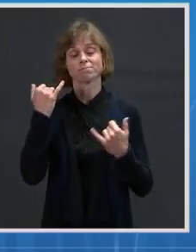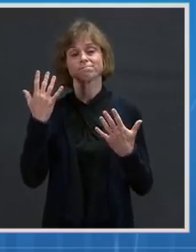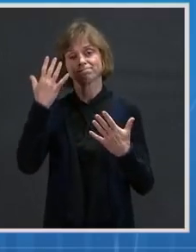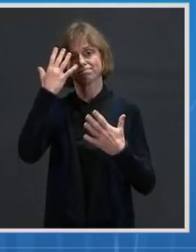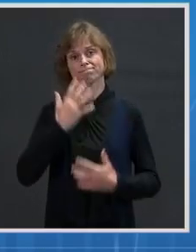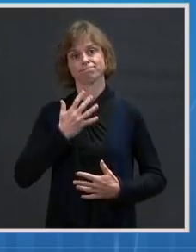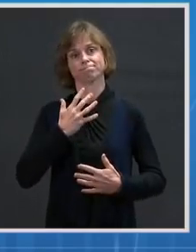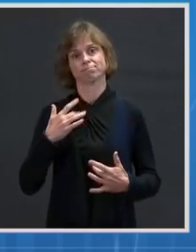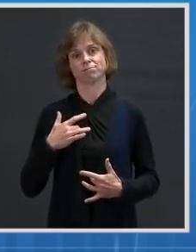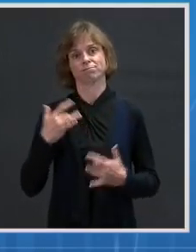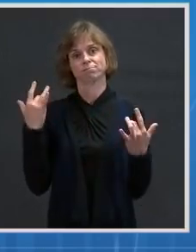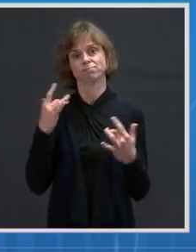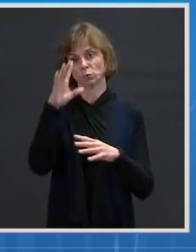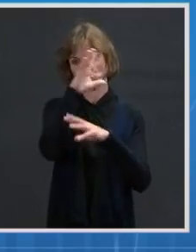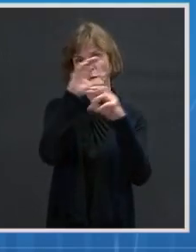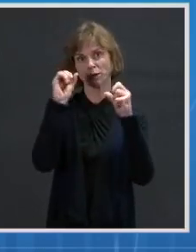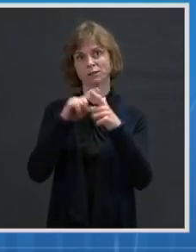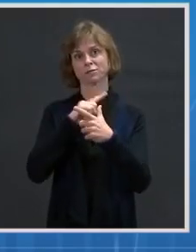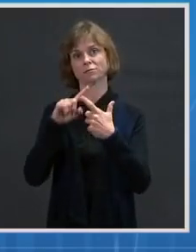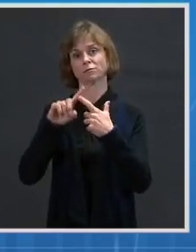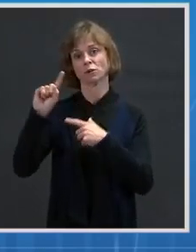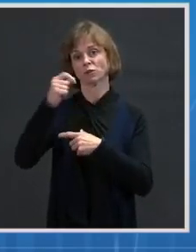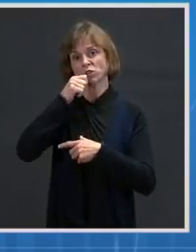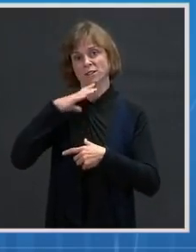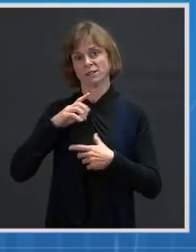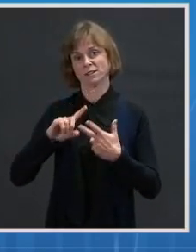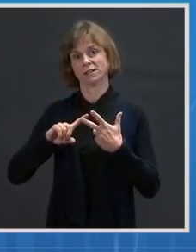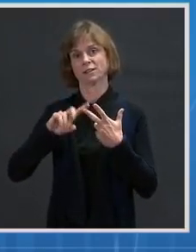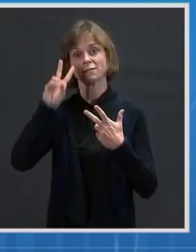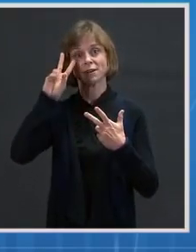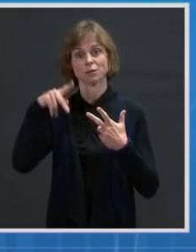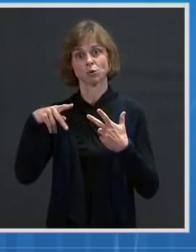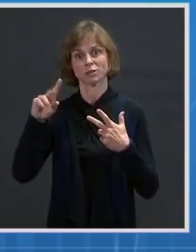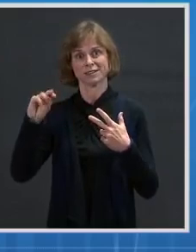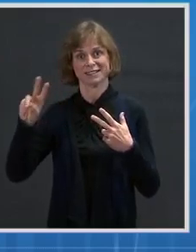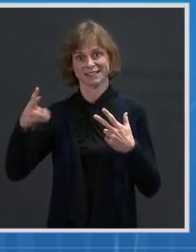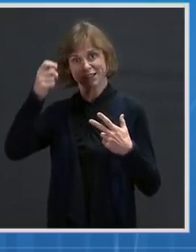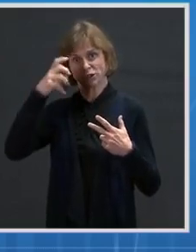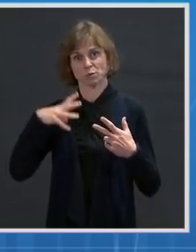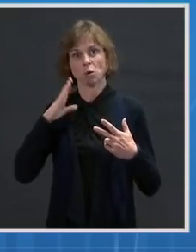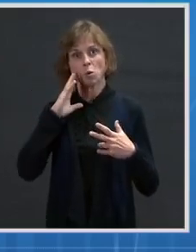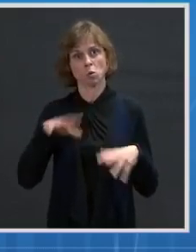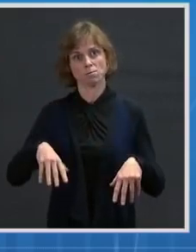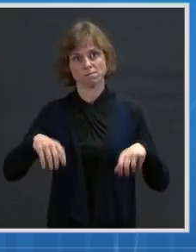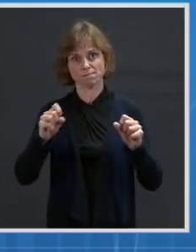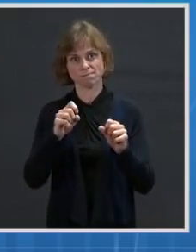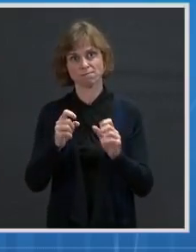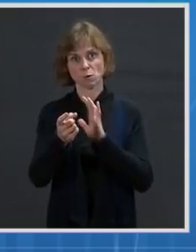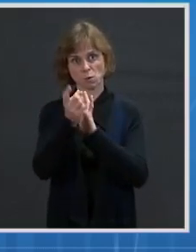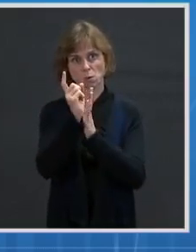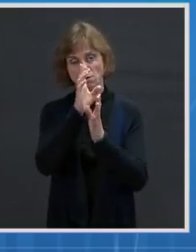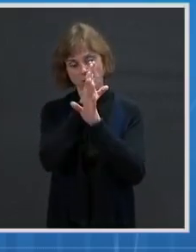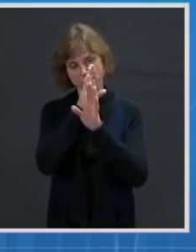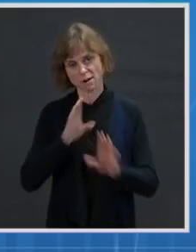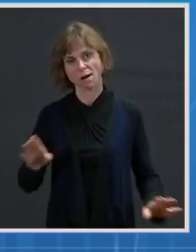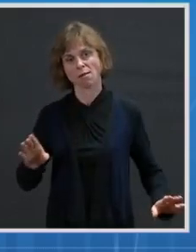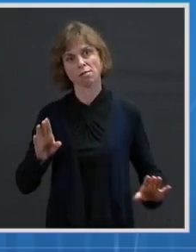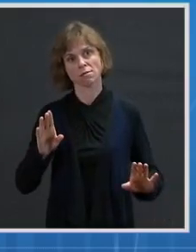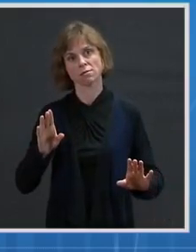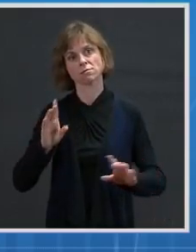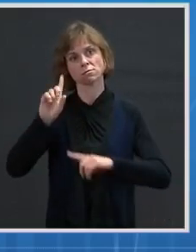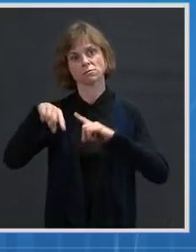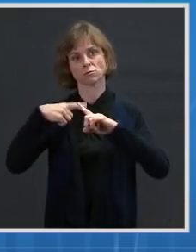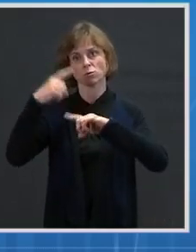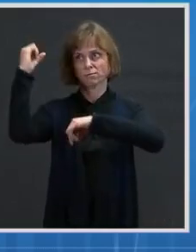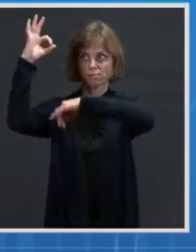President and Second Gentleman, will hold a moment of silence and a ceremony at sundown to honor those